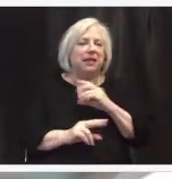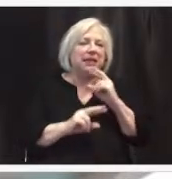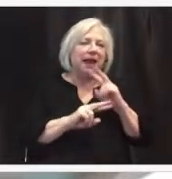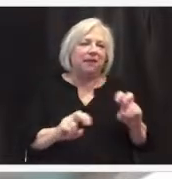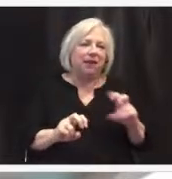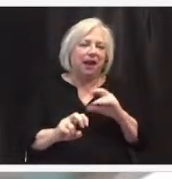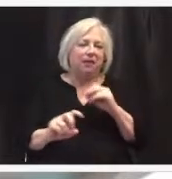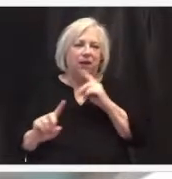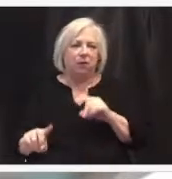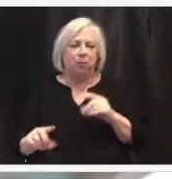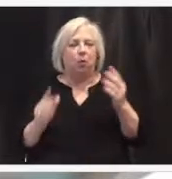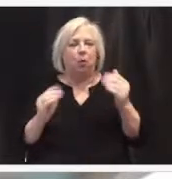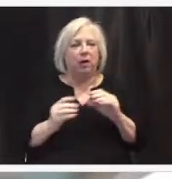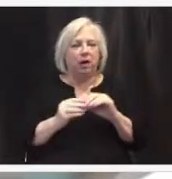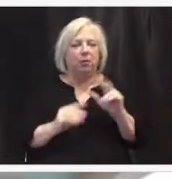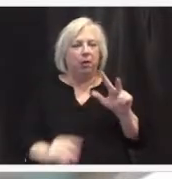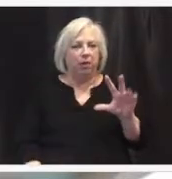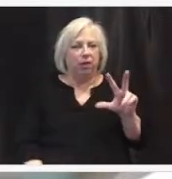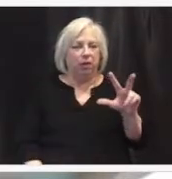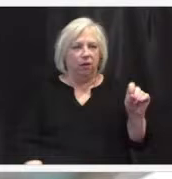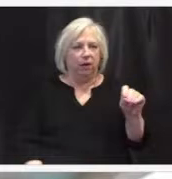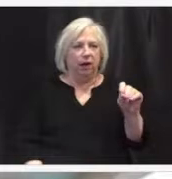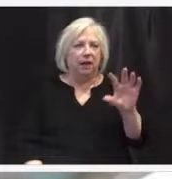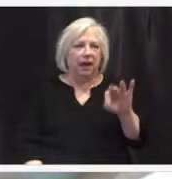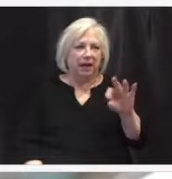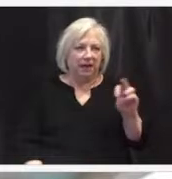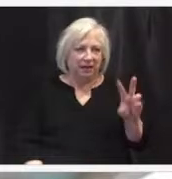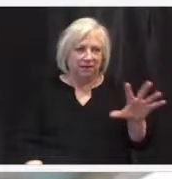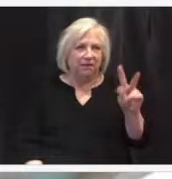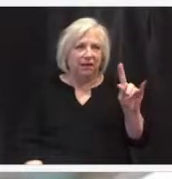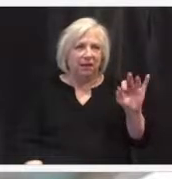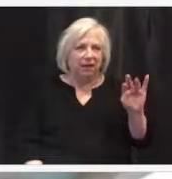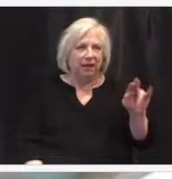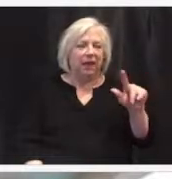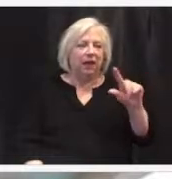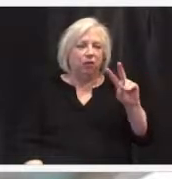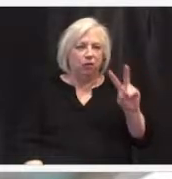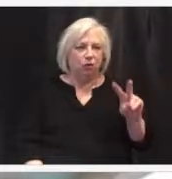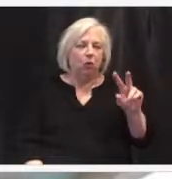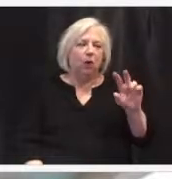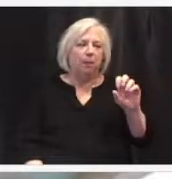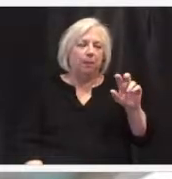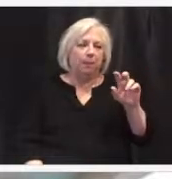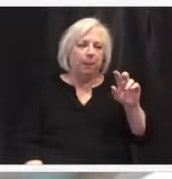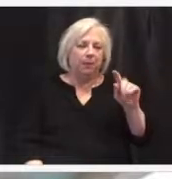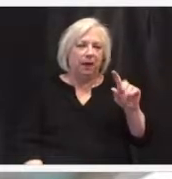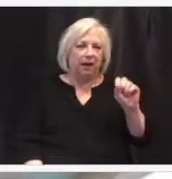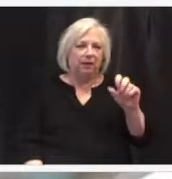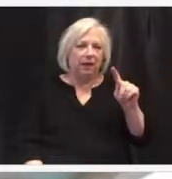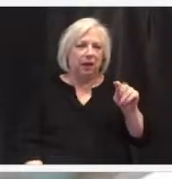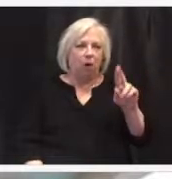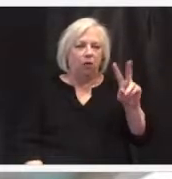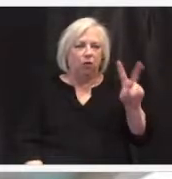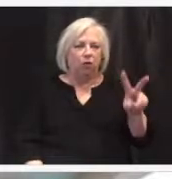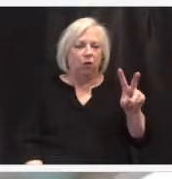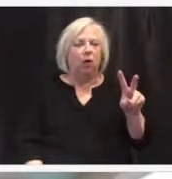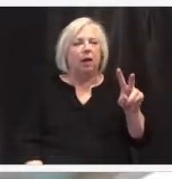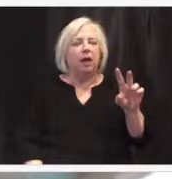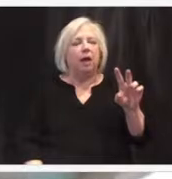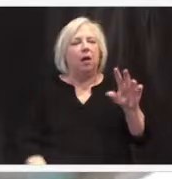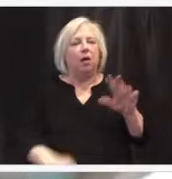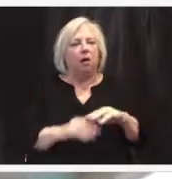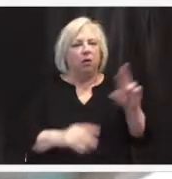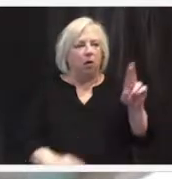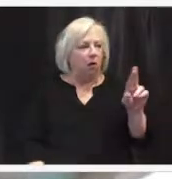report. Item 30, Z9965, King 2, STR2 PDC, 6419 R Street. Staff